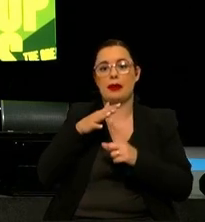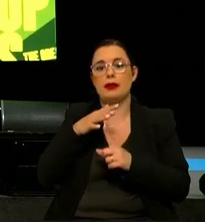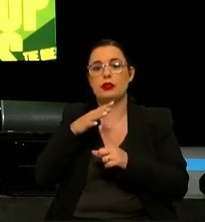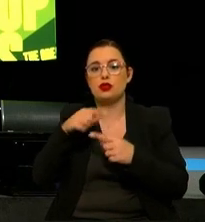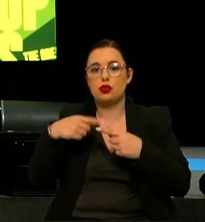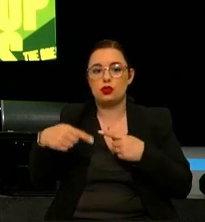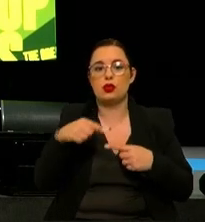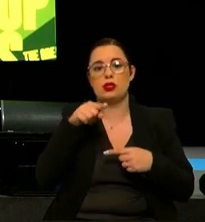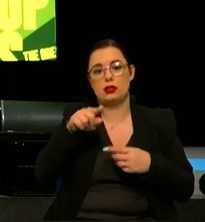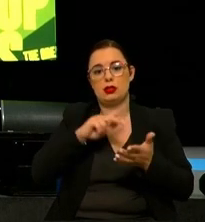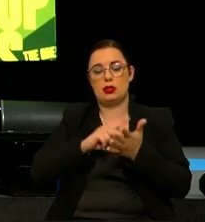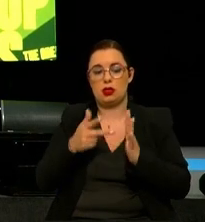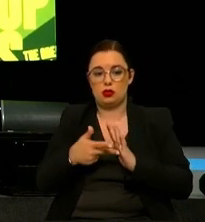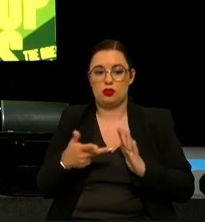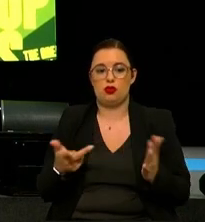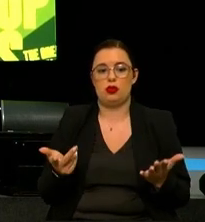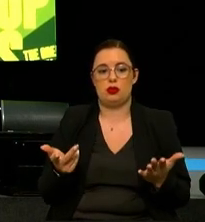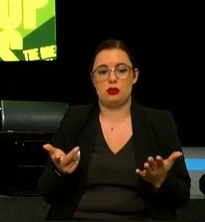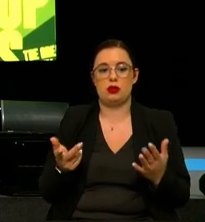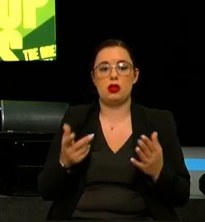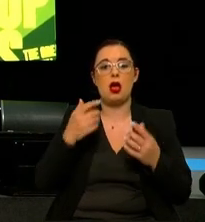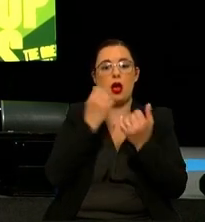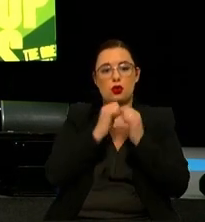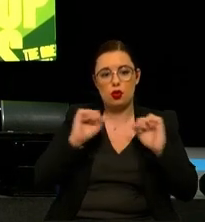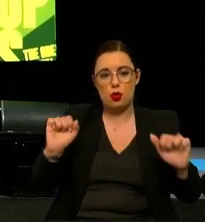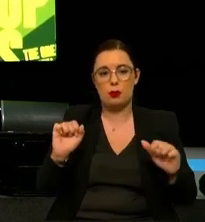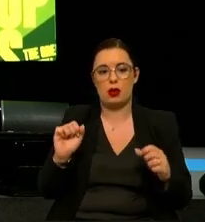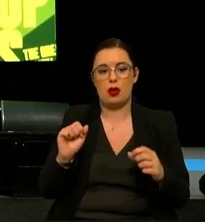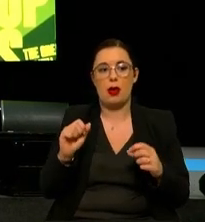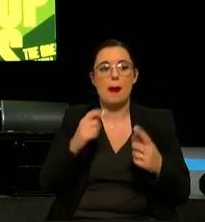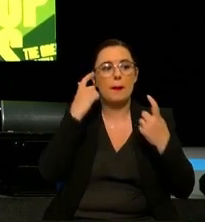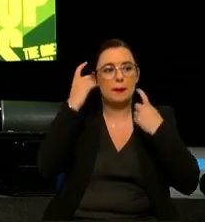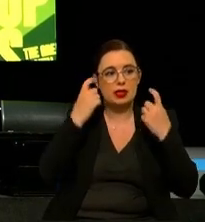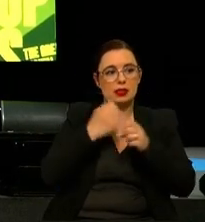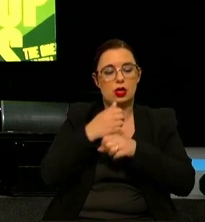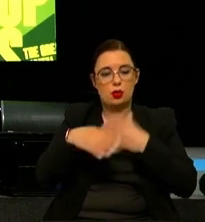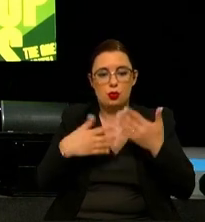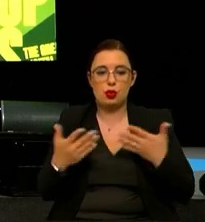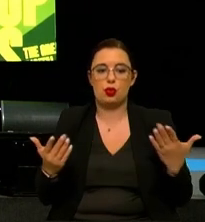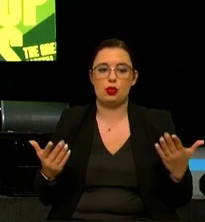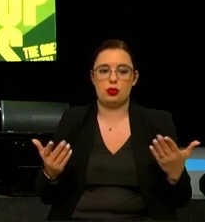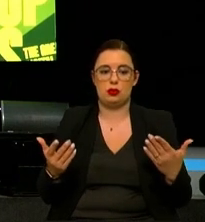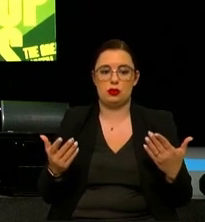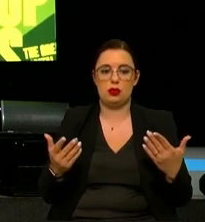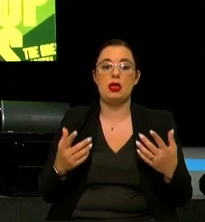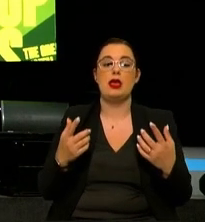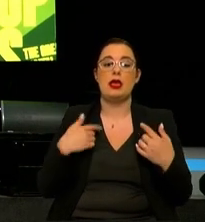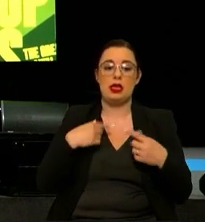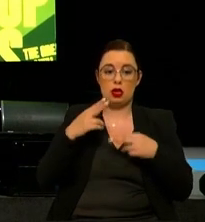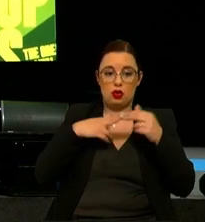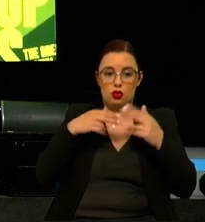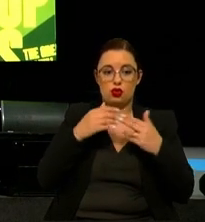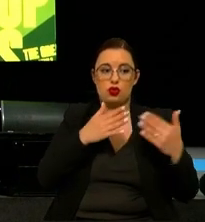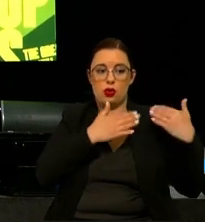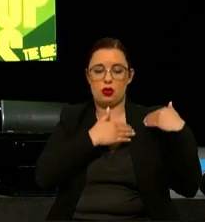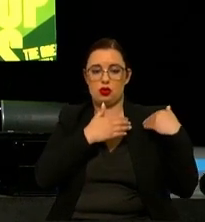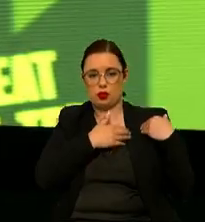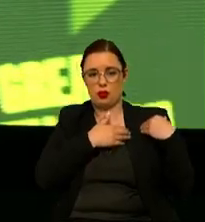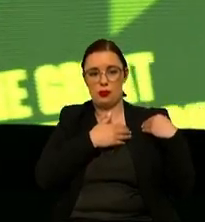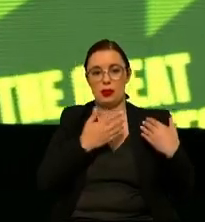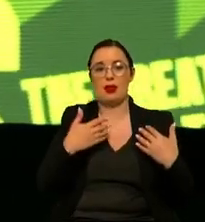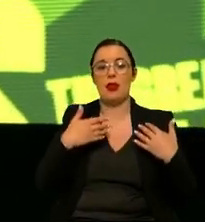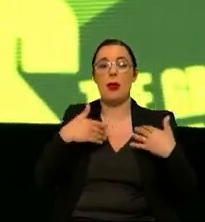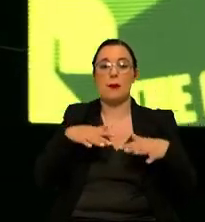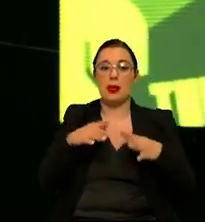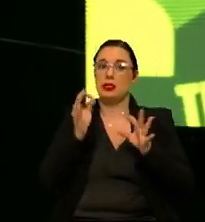of these technologies, that they can dream and have the autonomy of thinking as product owners and building responsible but